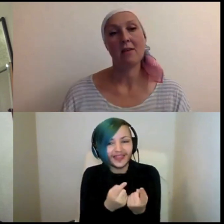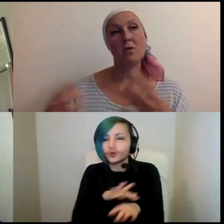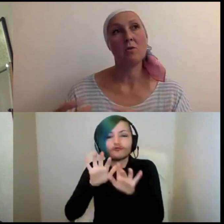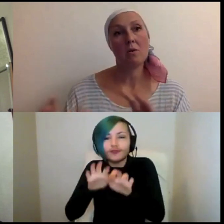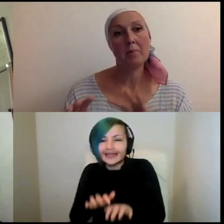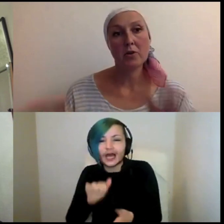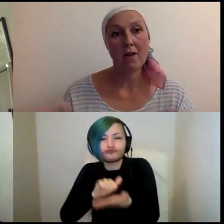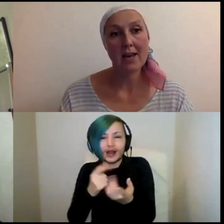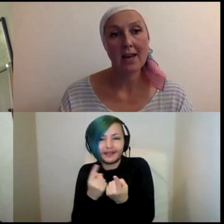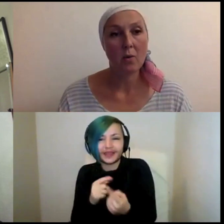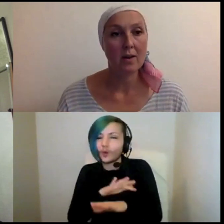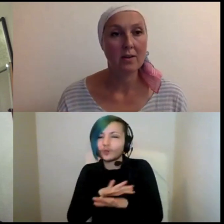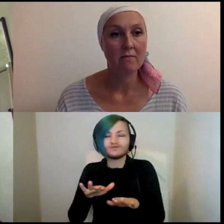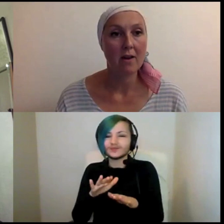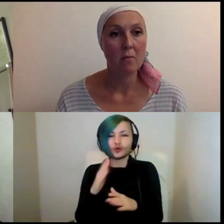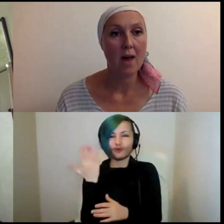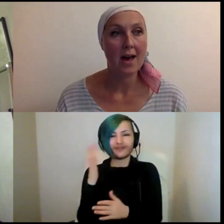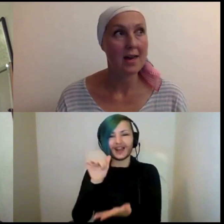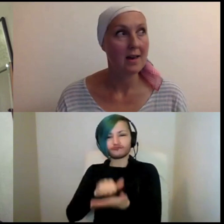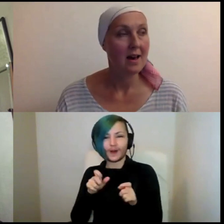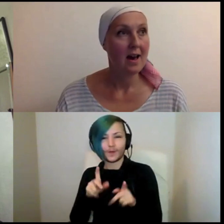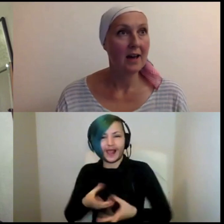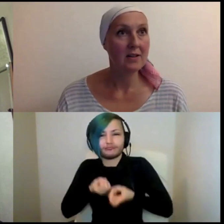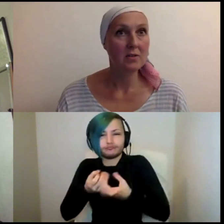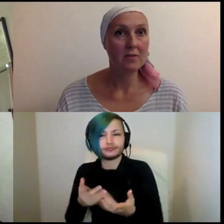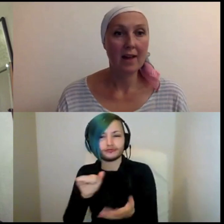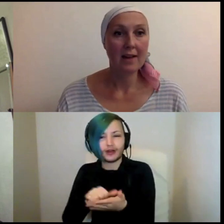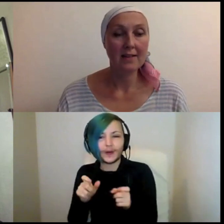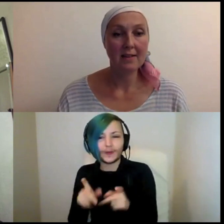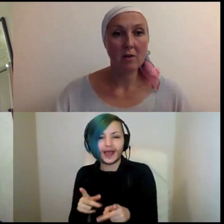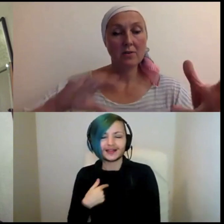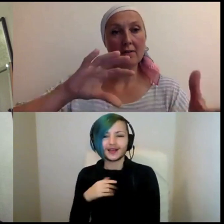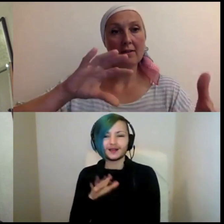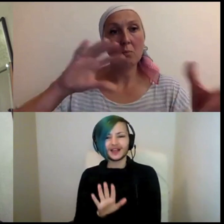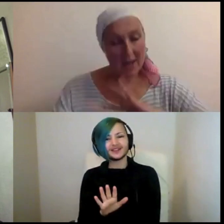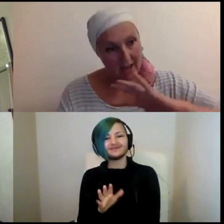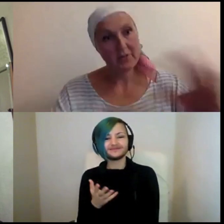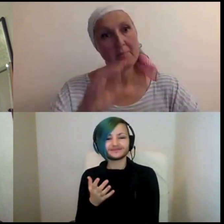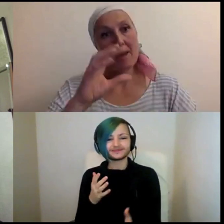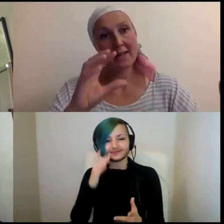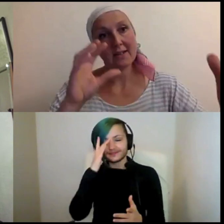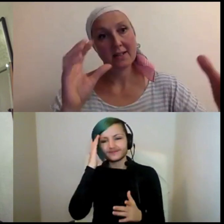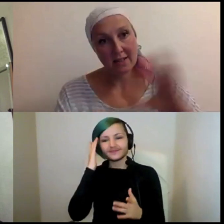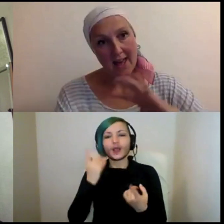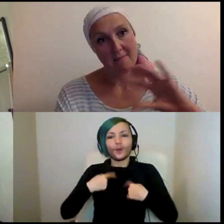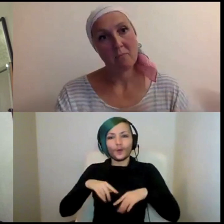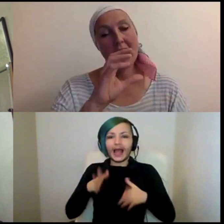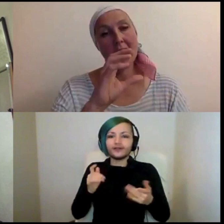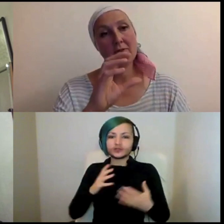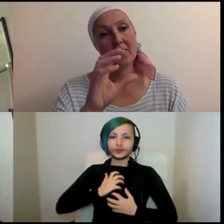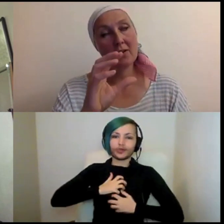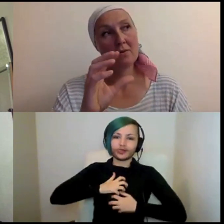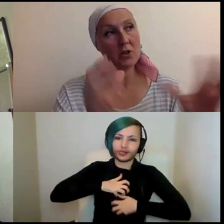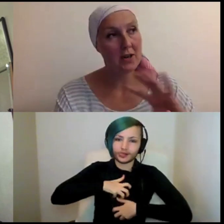thing, or you're not portraying it quite in the right way. And it's sort of like this constant thing that we have to bend to them. We